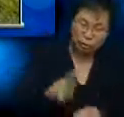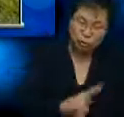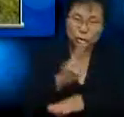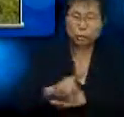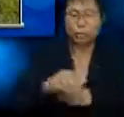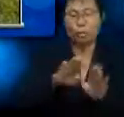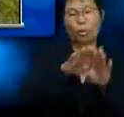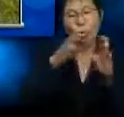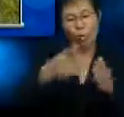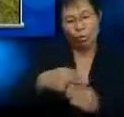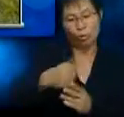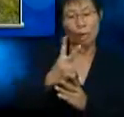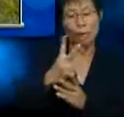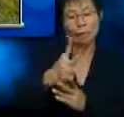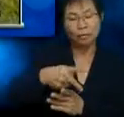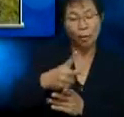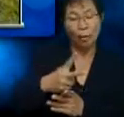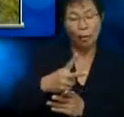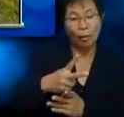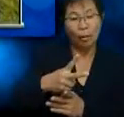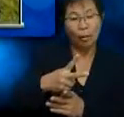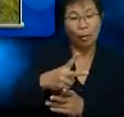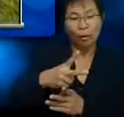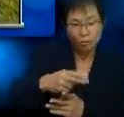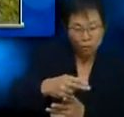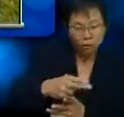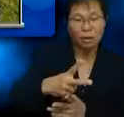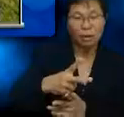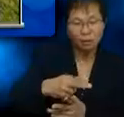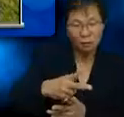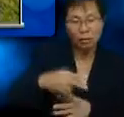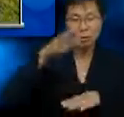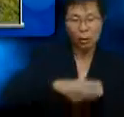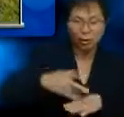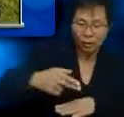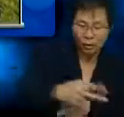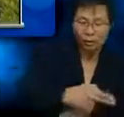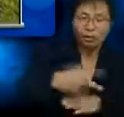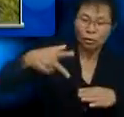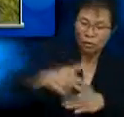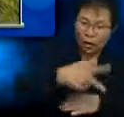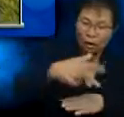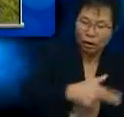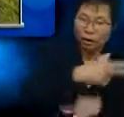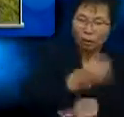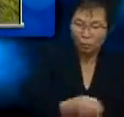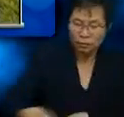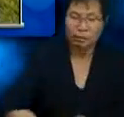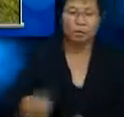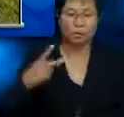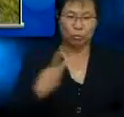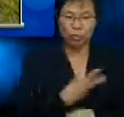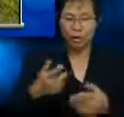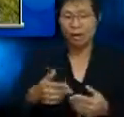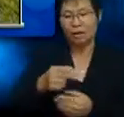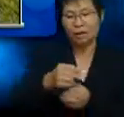to open the cutter easily. We squeeze the spring on the cutter to cut an object. We let